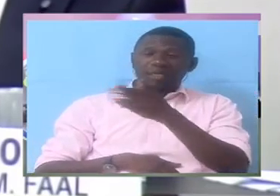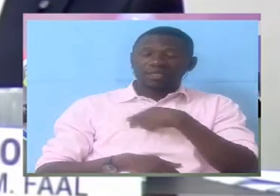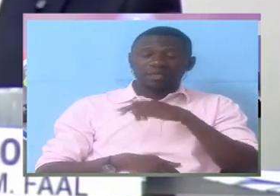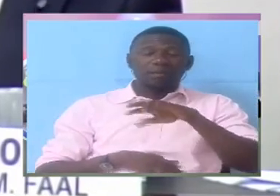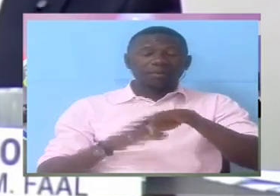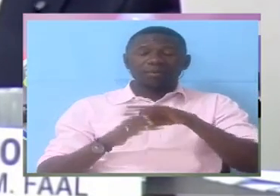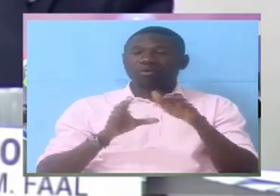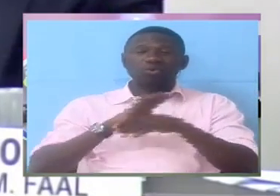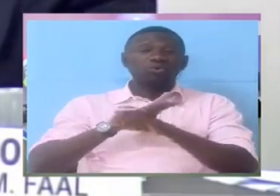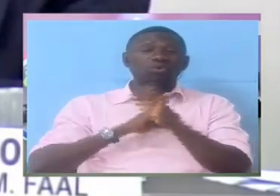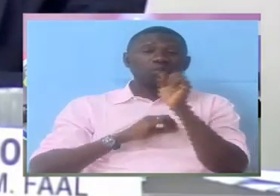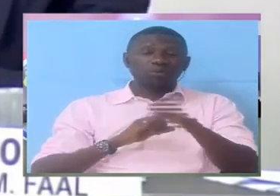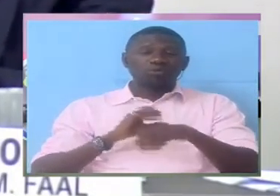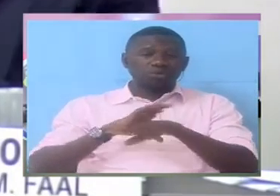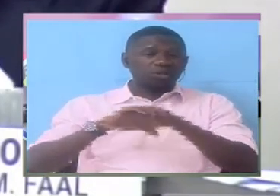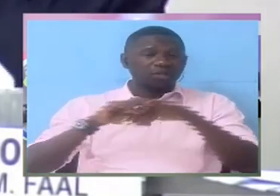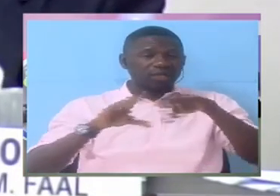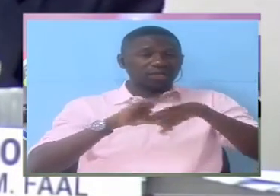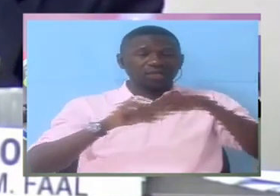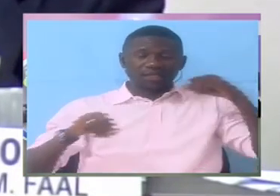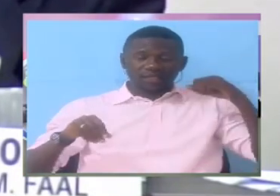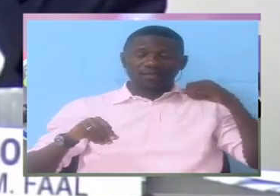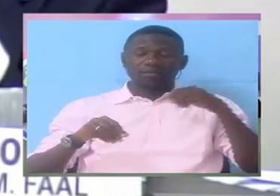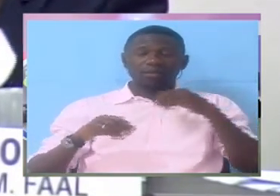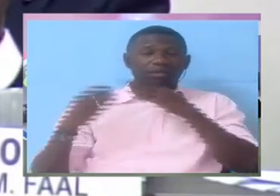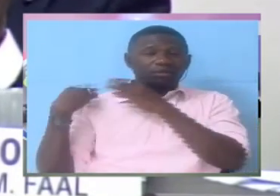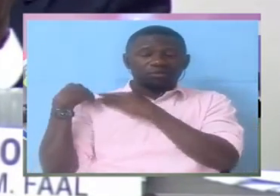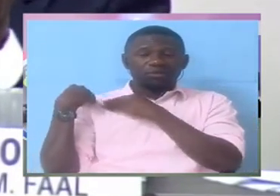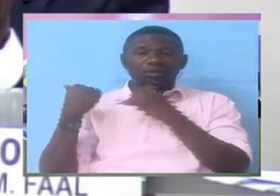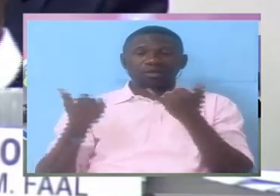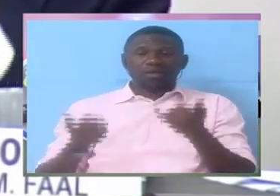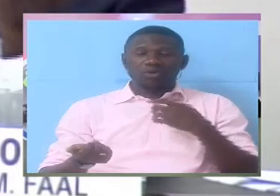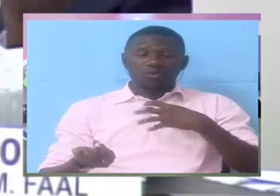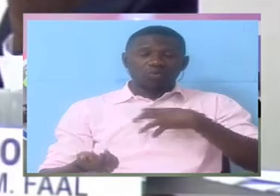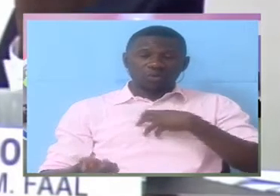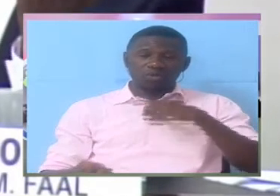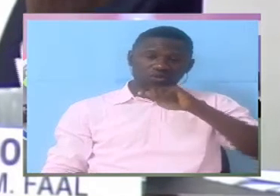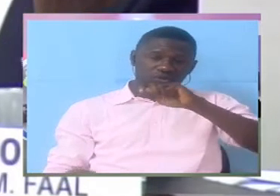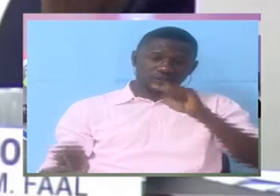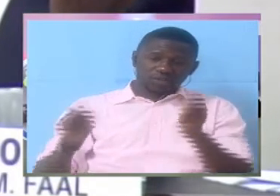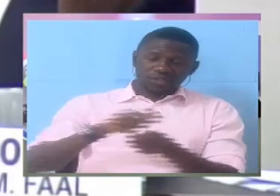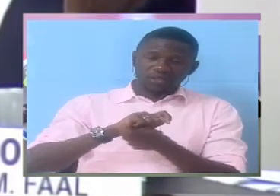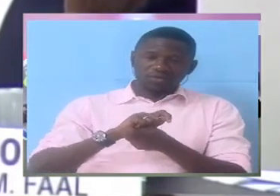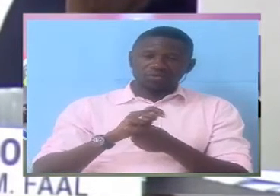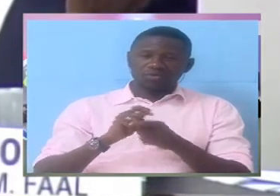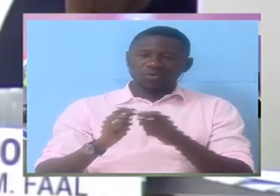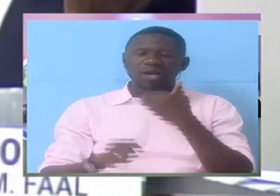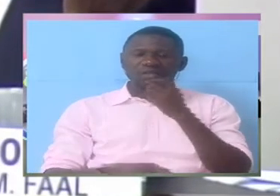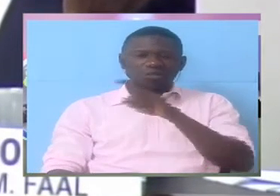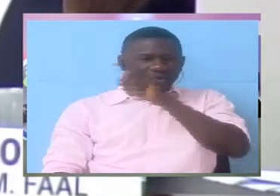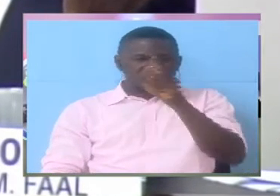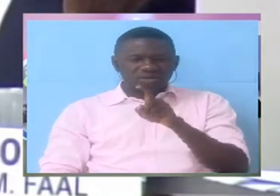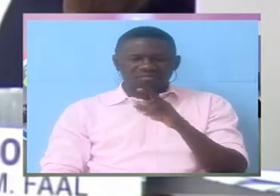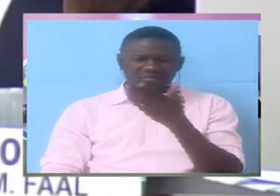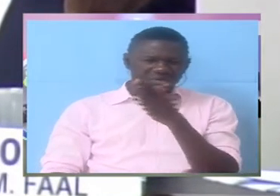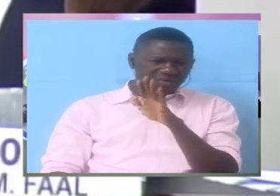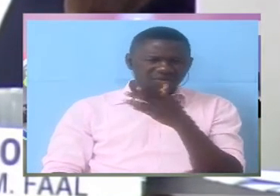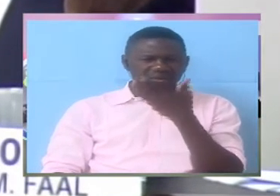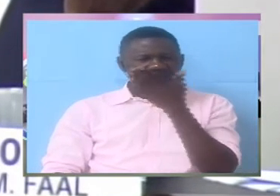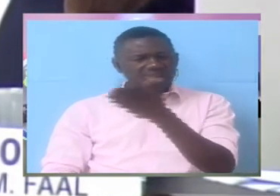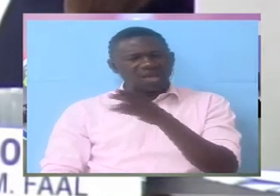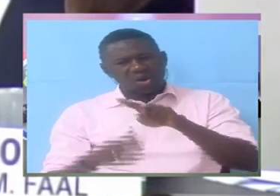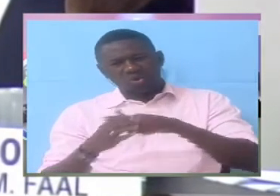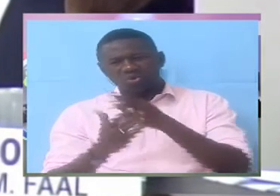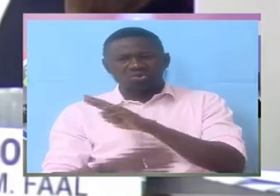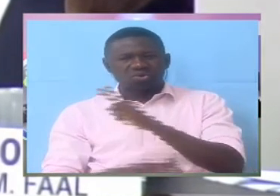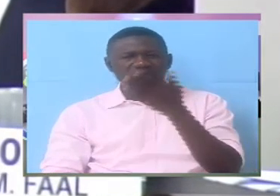escape responsibility. Now you want to change to question whether you are in fact there. Silang ila to kel